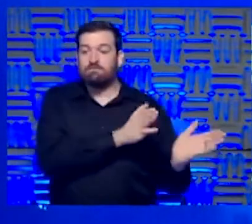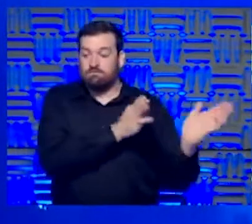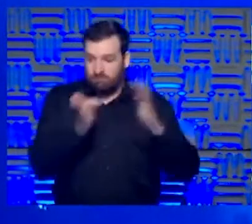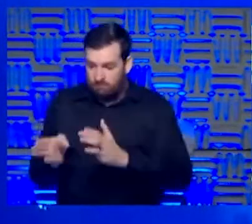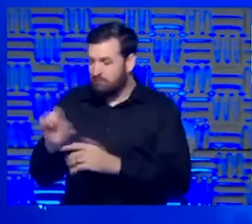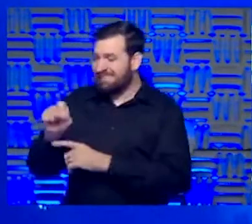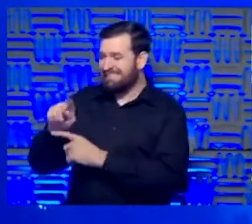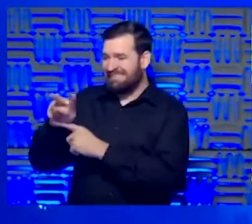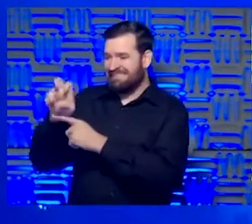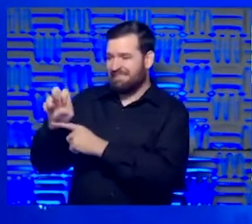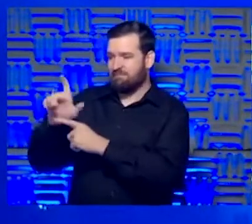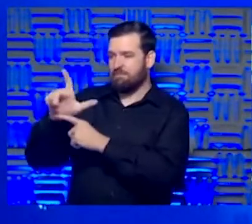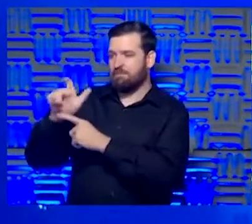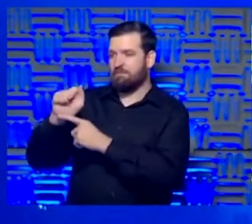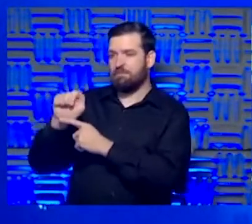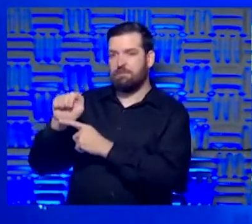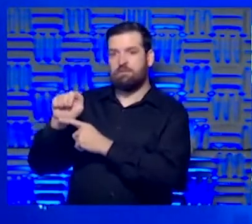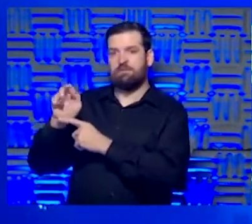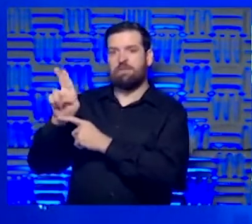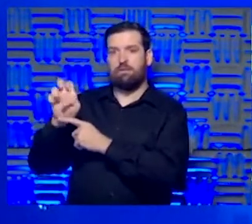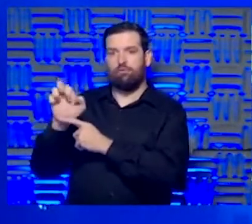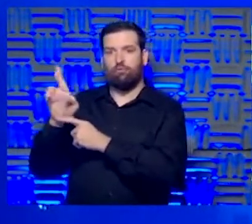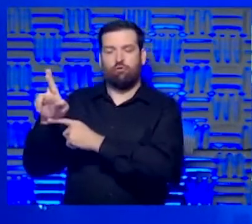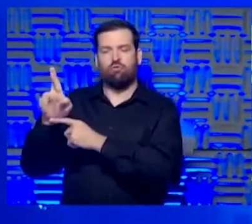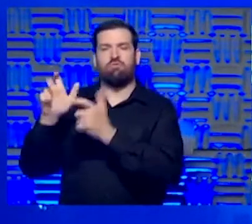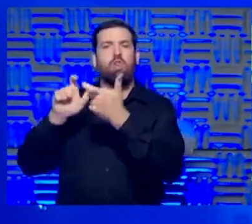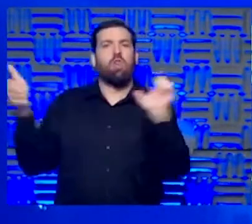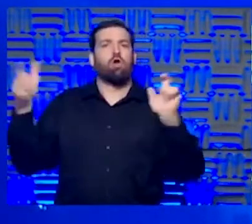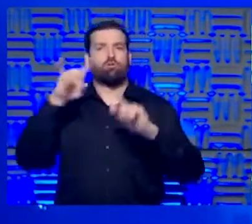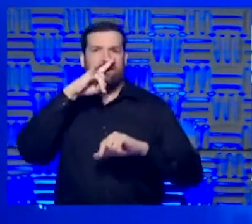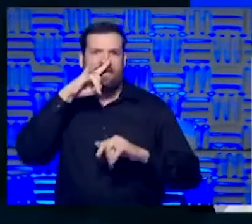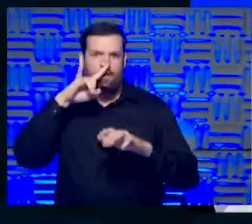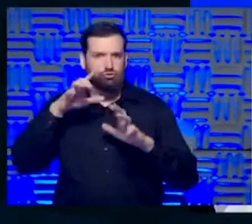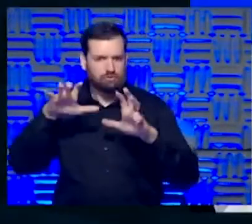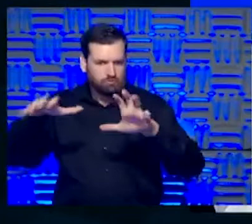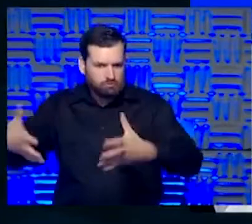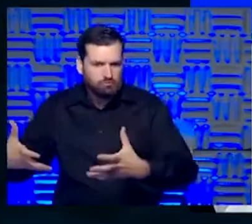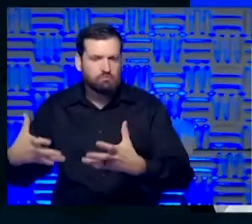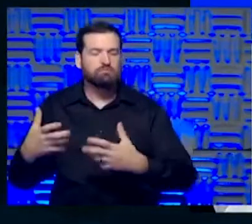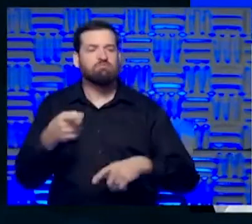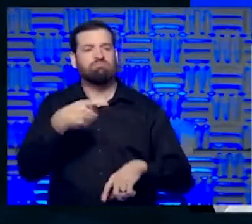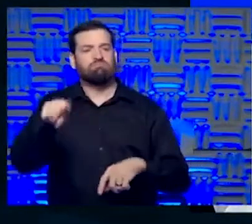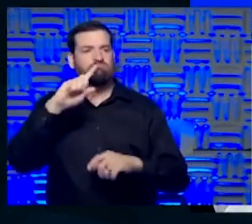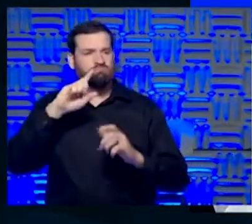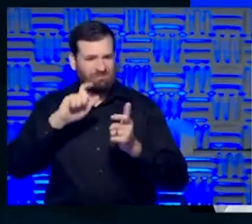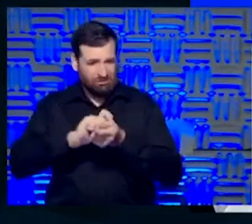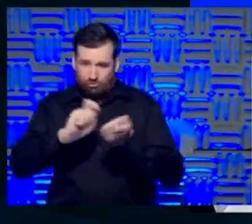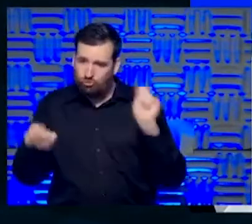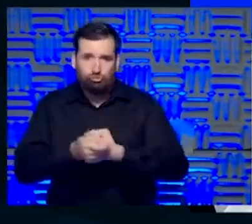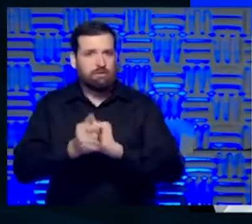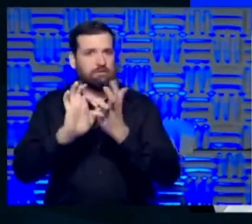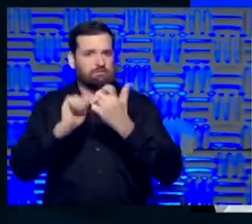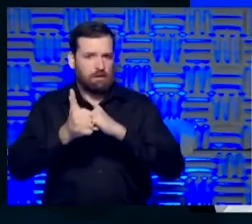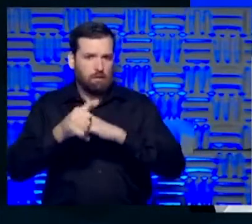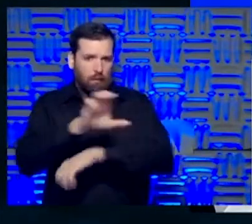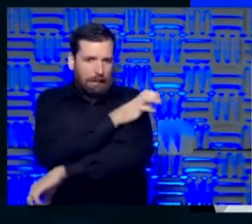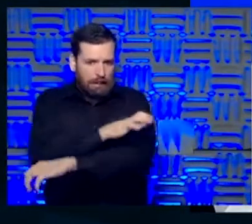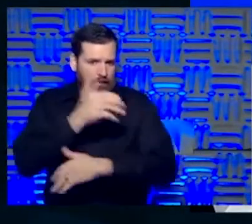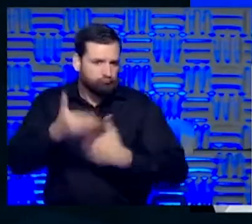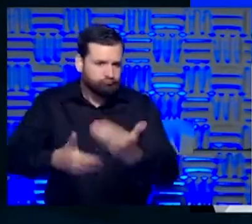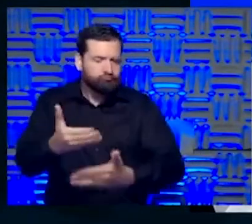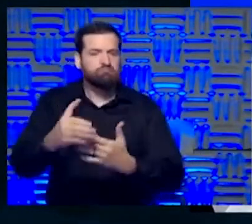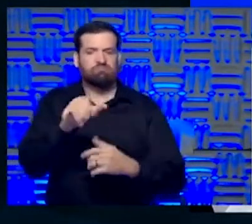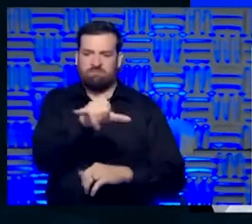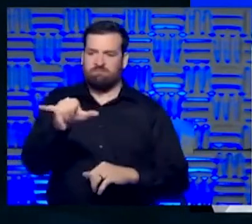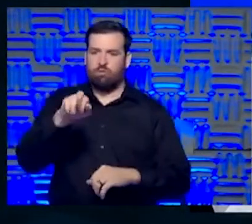Steve, here at KU, large general pediatrics population. You guys have had to change how things go in clinic, and I think, like Rob, experience a